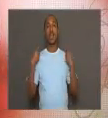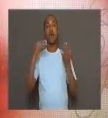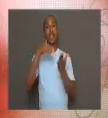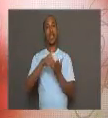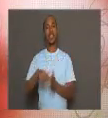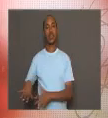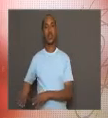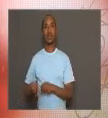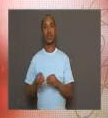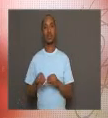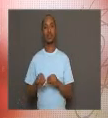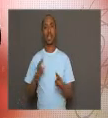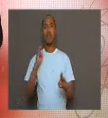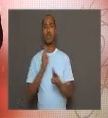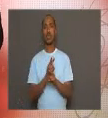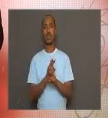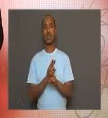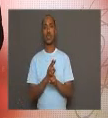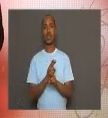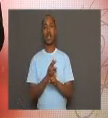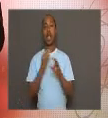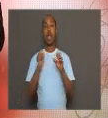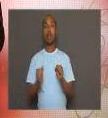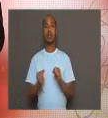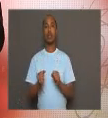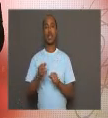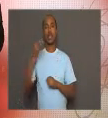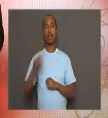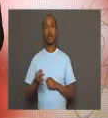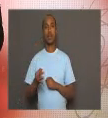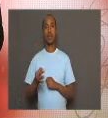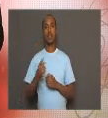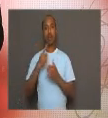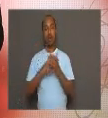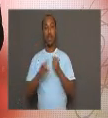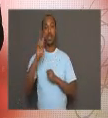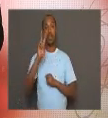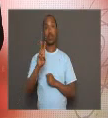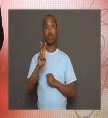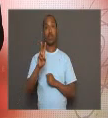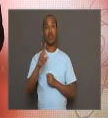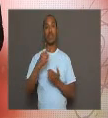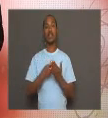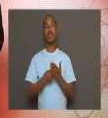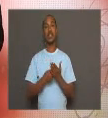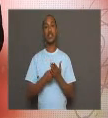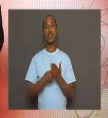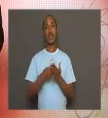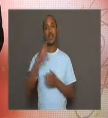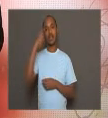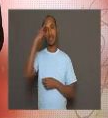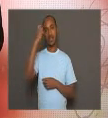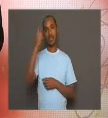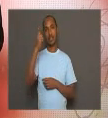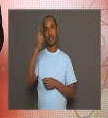Hello again, students. I am sure that you were able to determine that only 2 of these